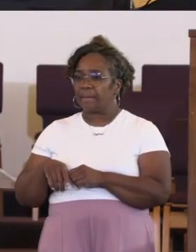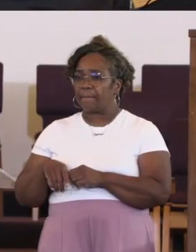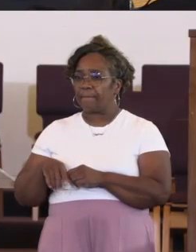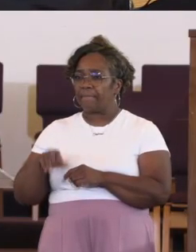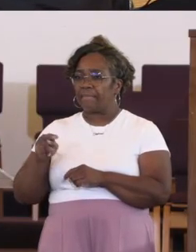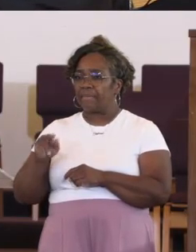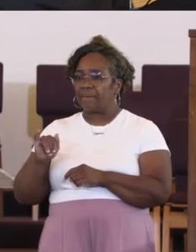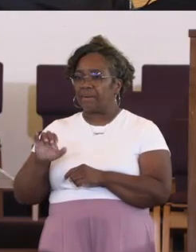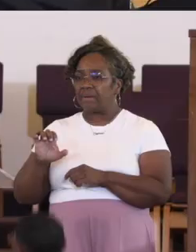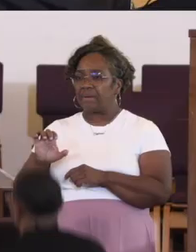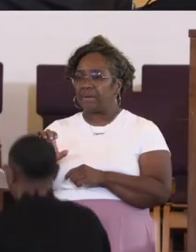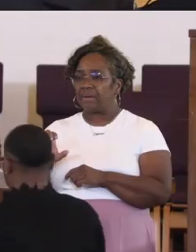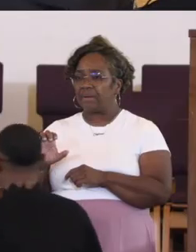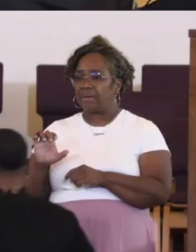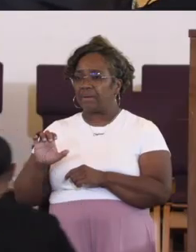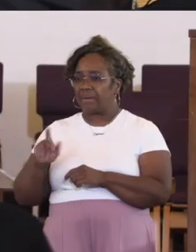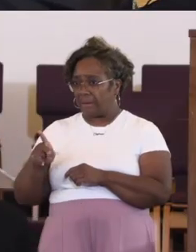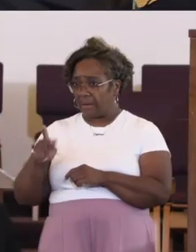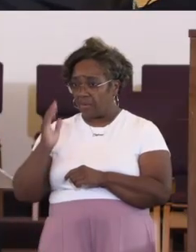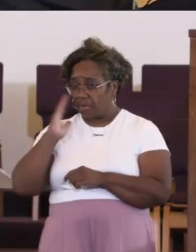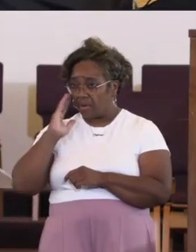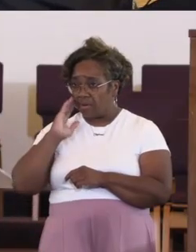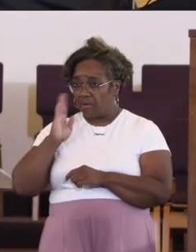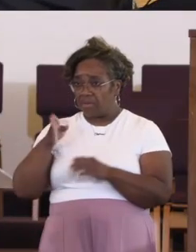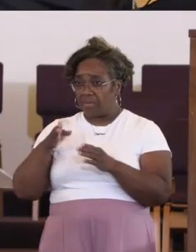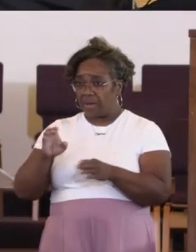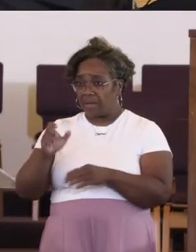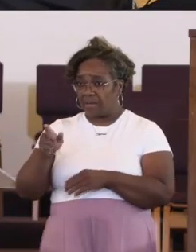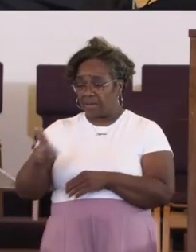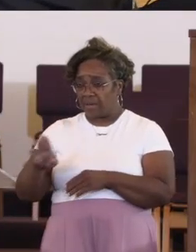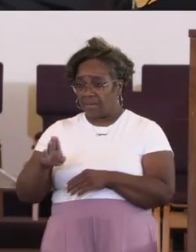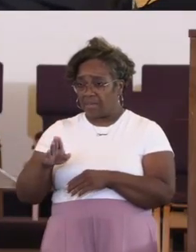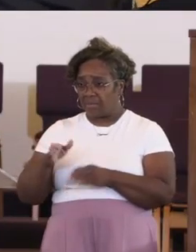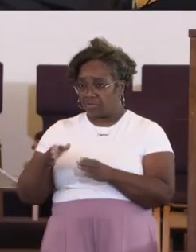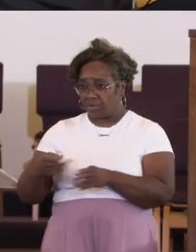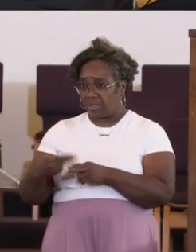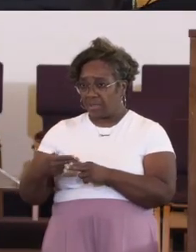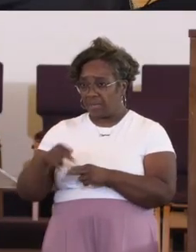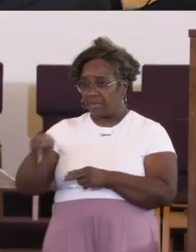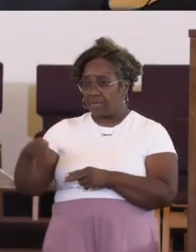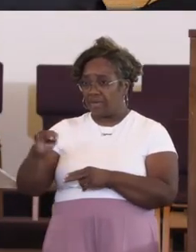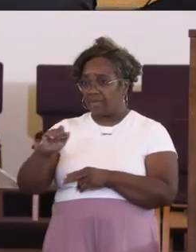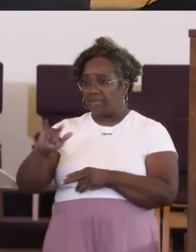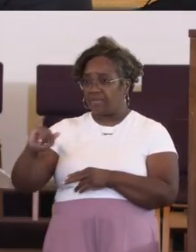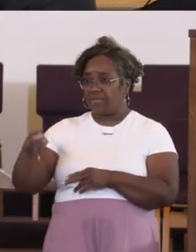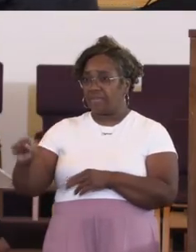Nick. Do we know? Nick, do we know if there's a block club on what, Phillips?